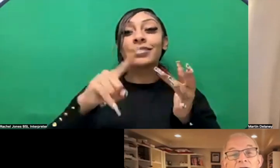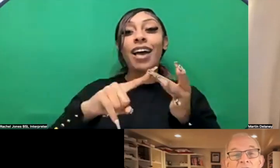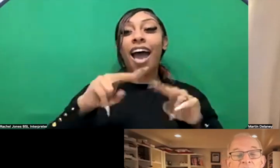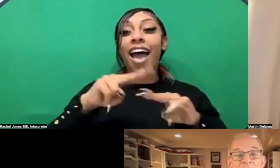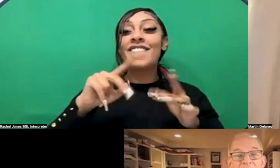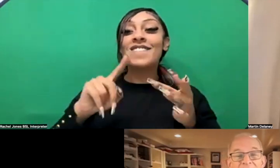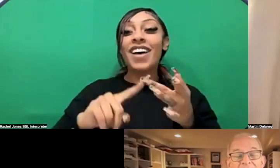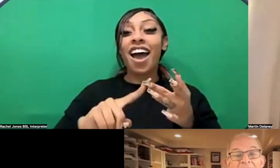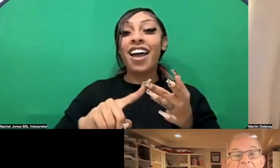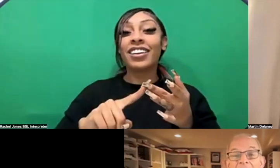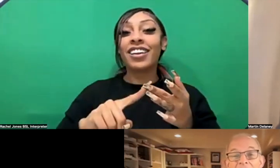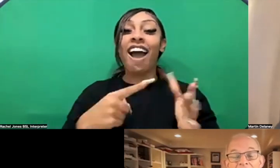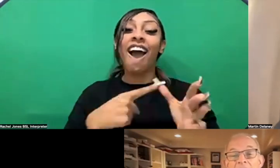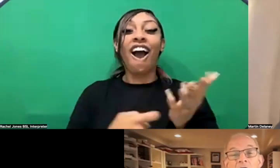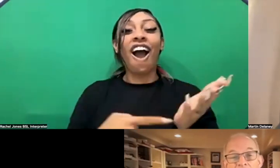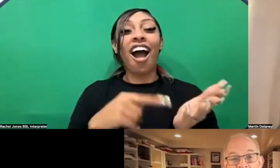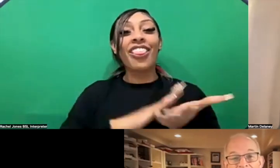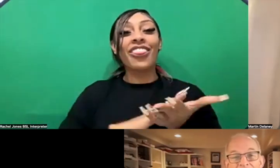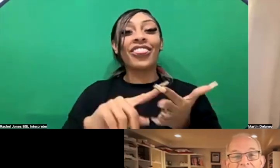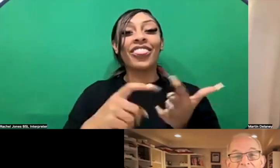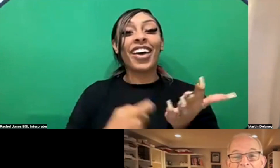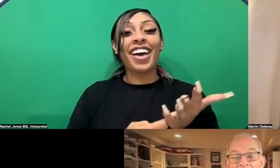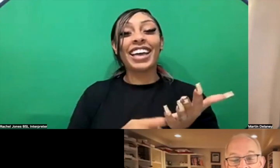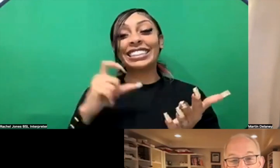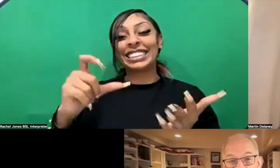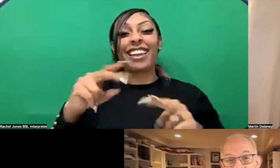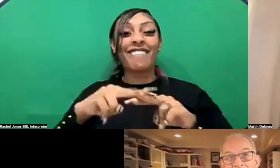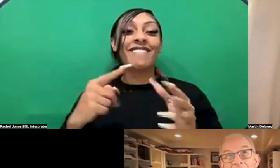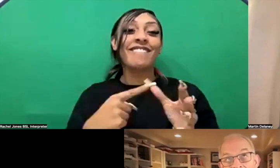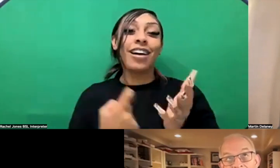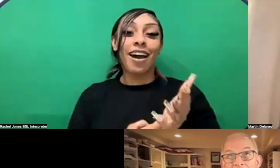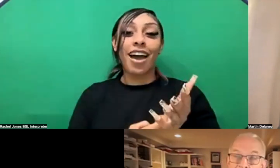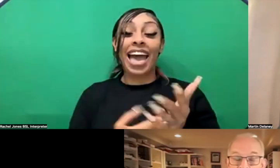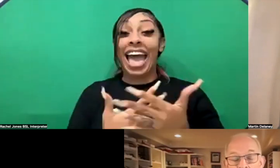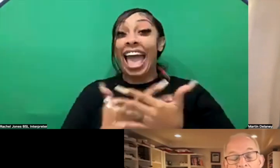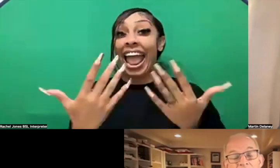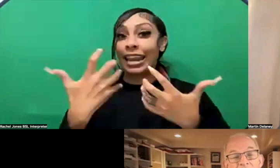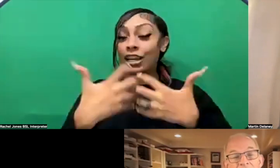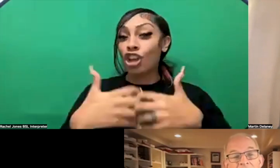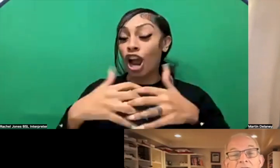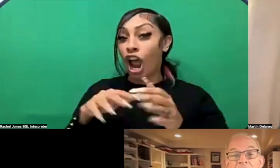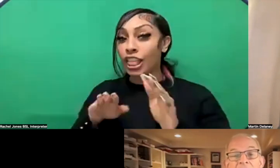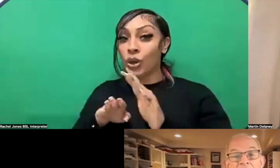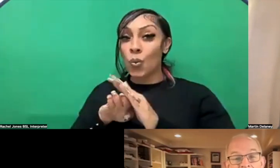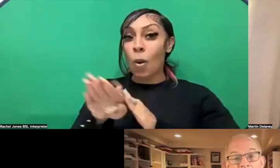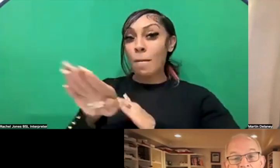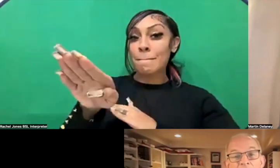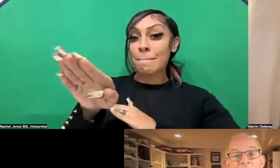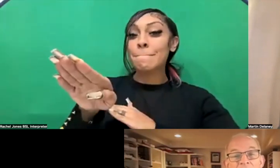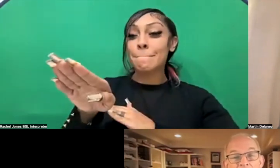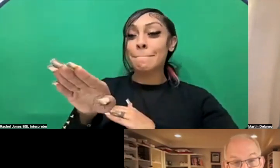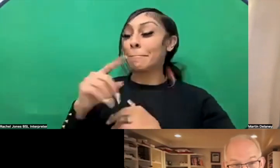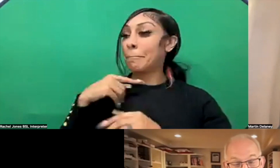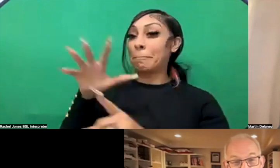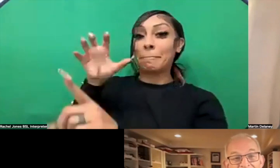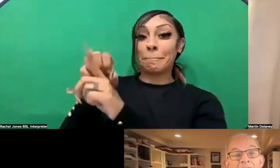Clarke, who said, "Any technology significantly advanced, I think it was, is indistinguishable